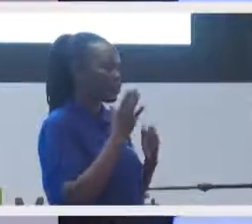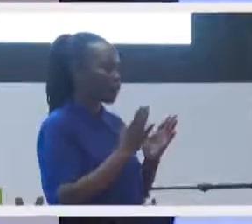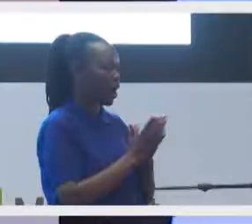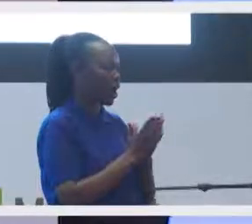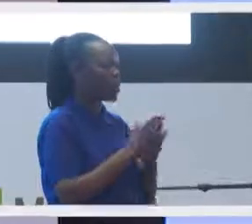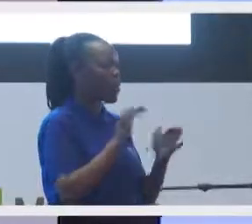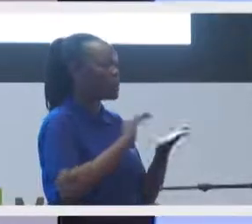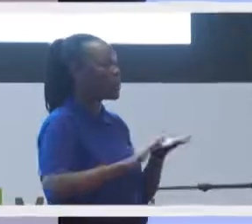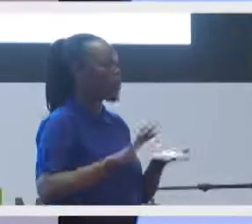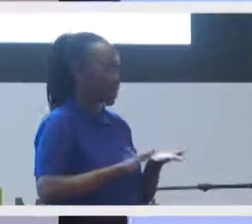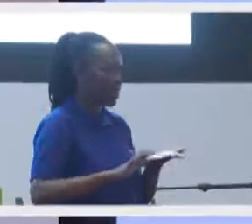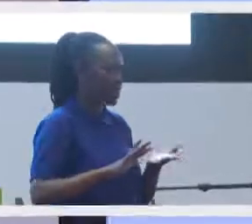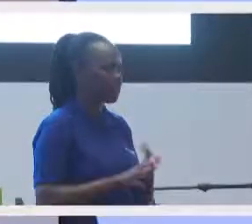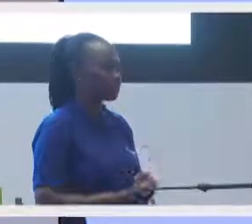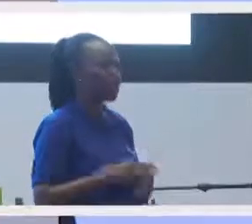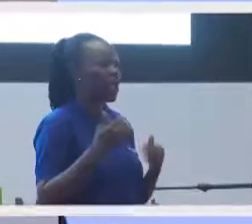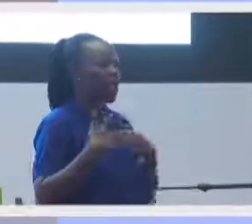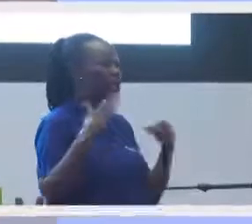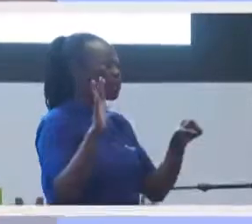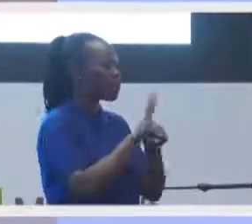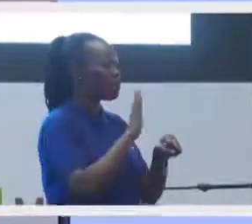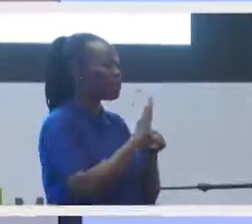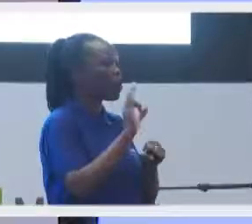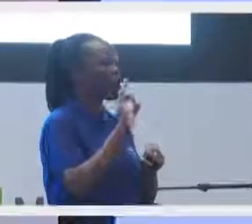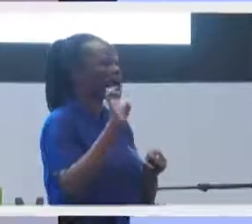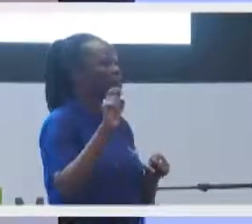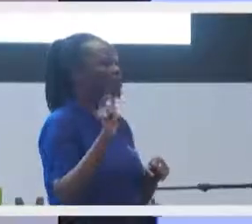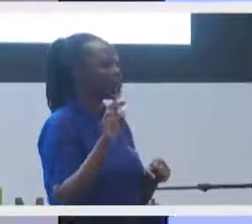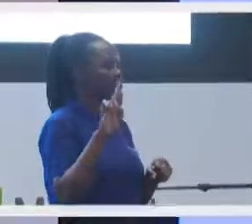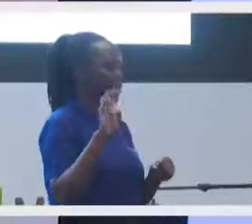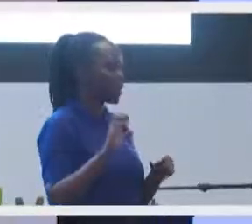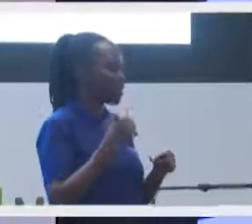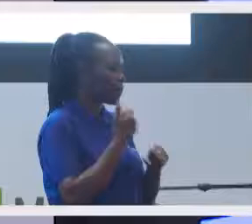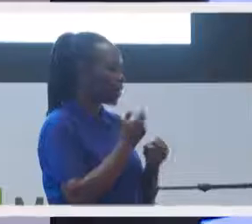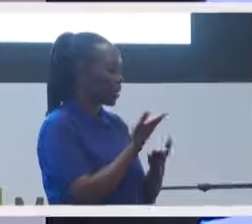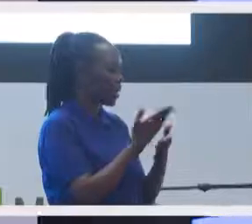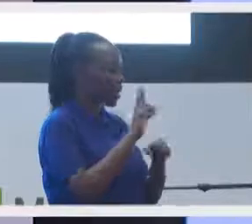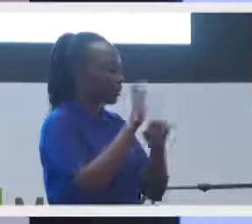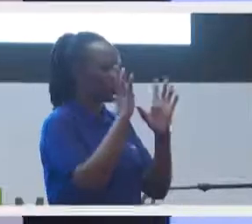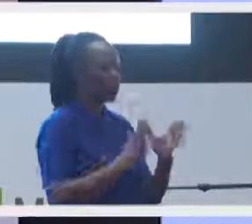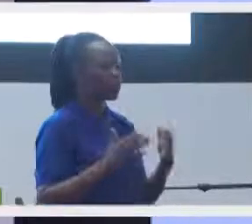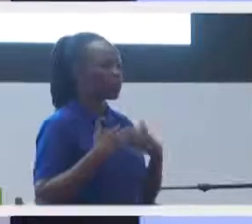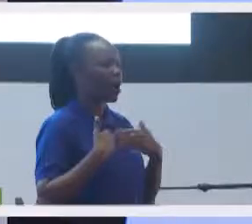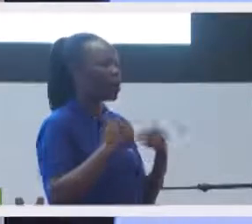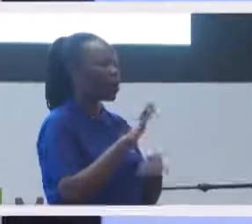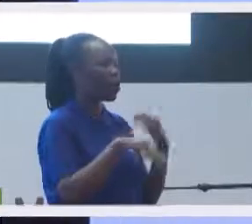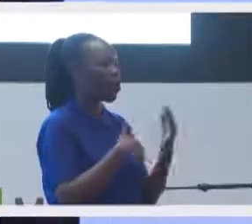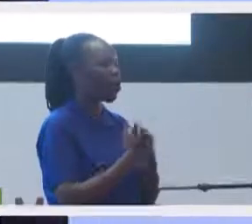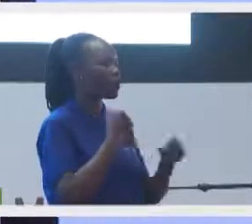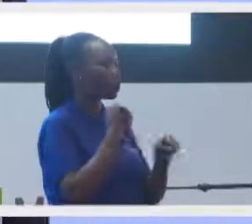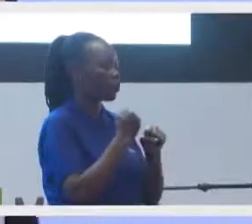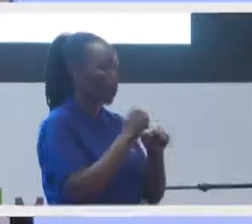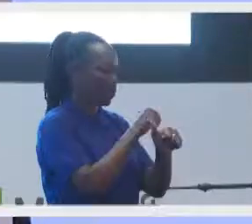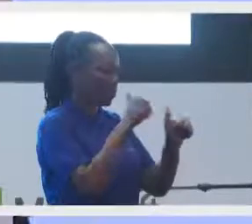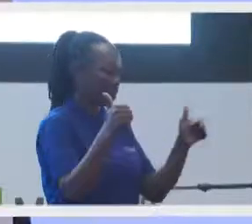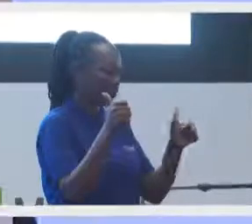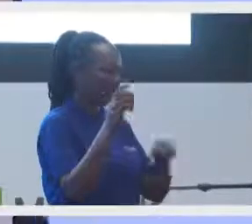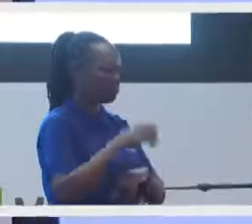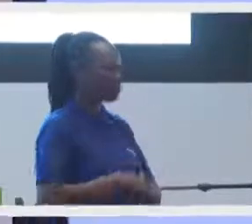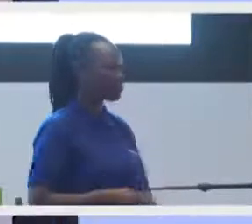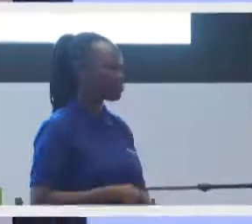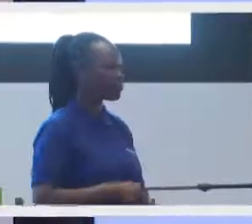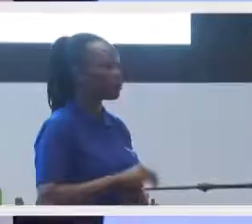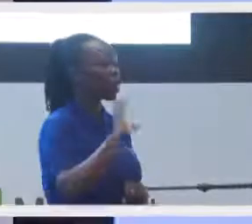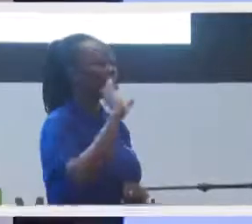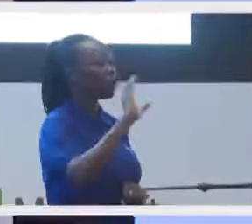Braille. It's full-featured, giving users enough functionality at their fingertips to accomplish daily tasks.